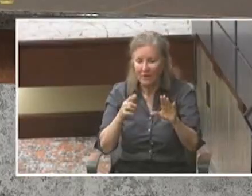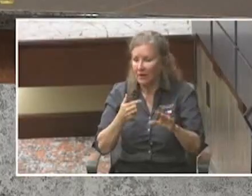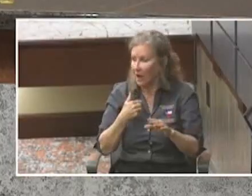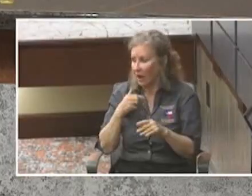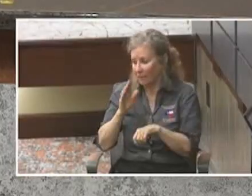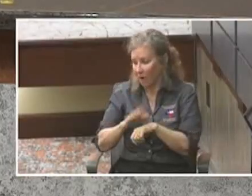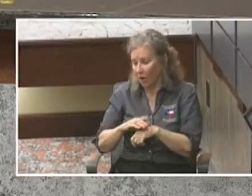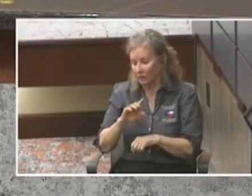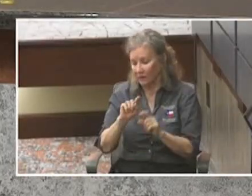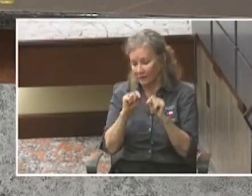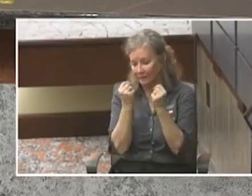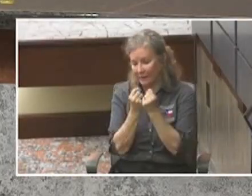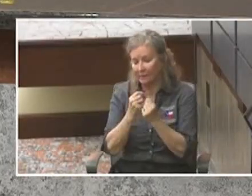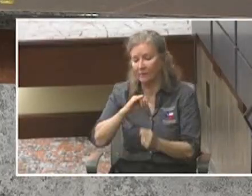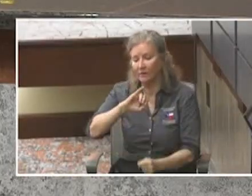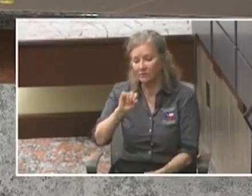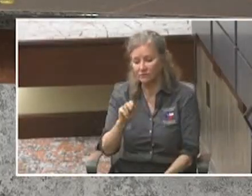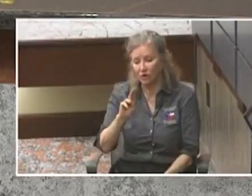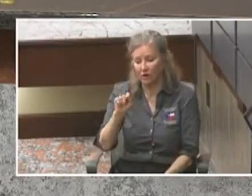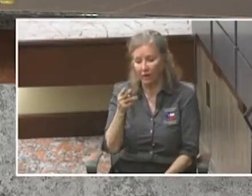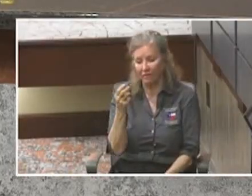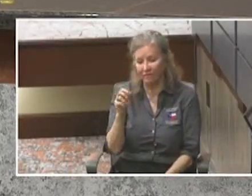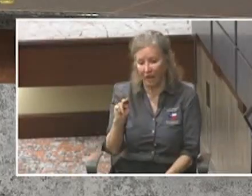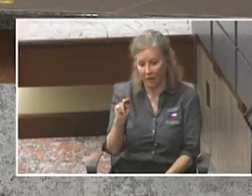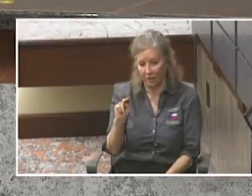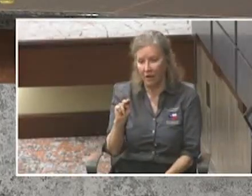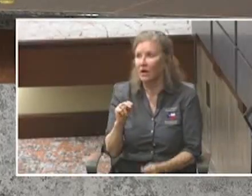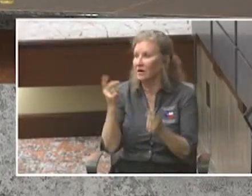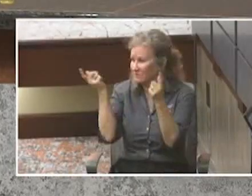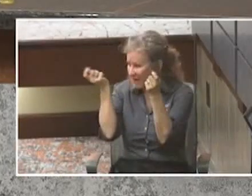with this. We're still trying to get Erykah Badu to Waco, so work it out.